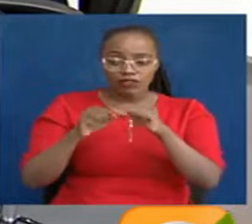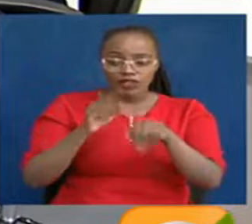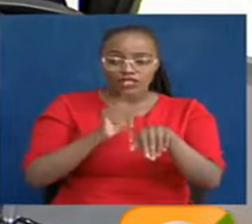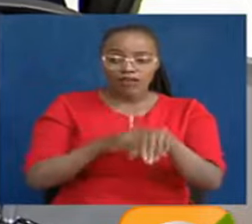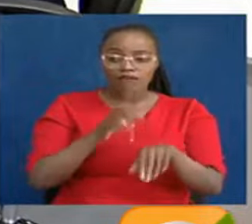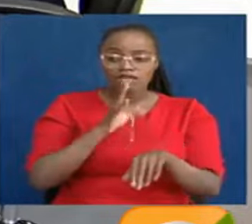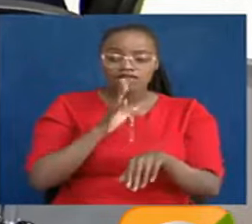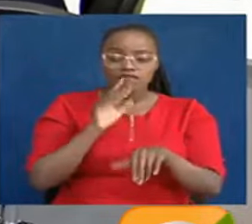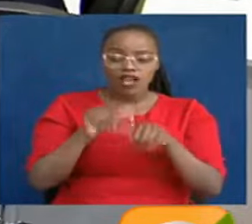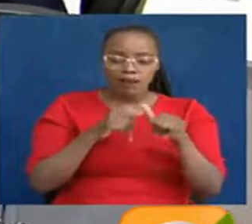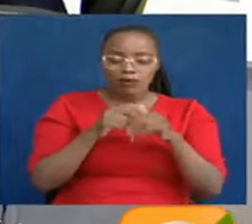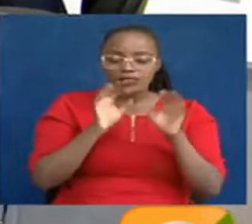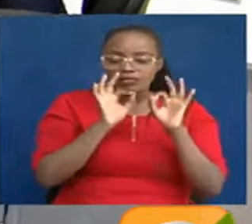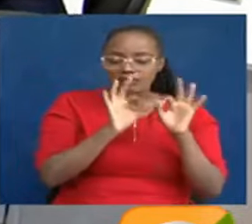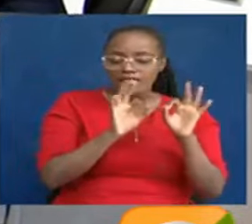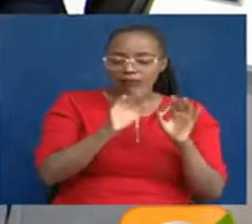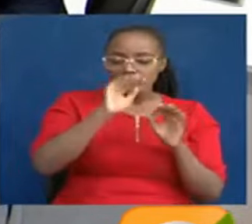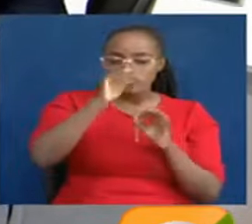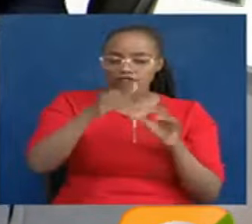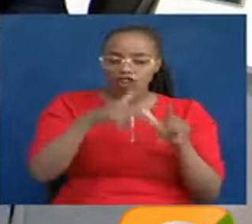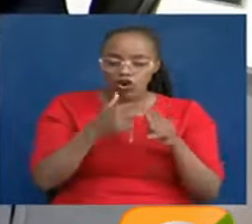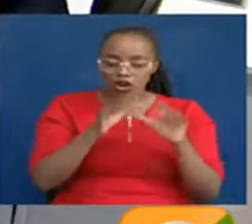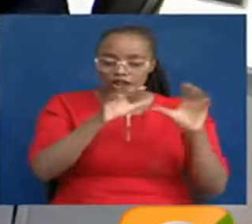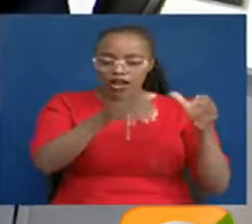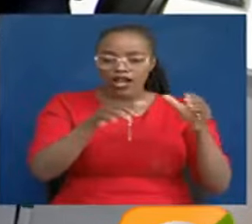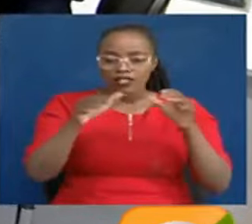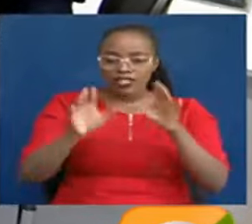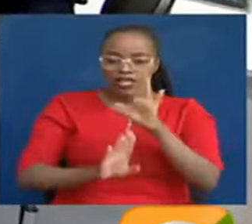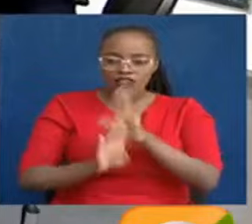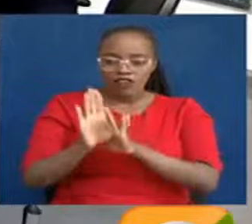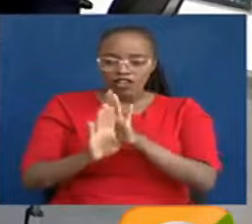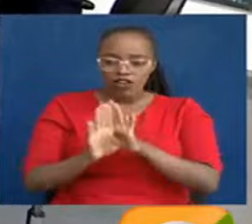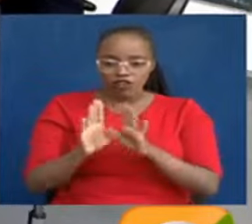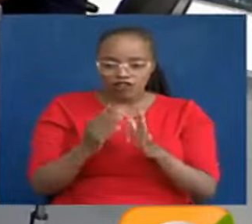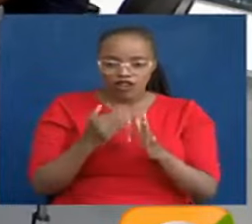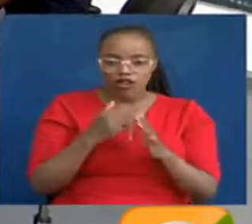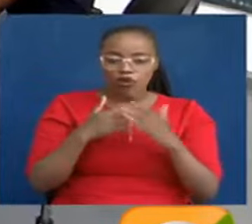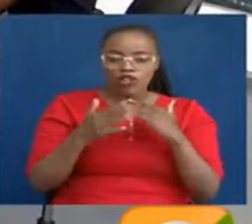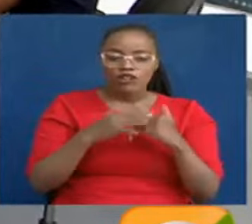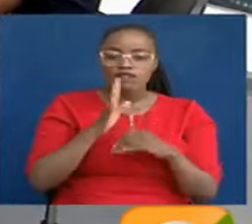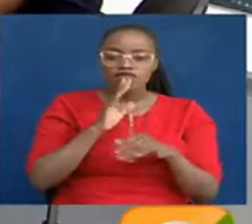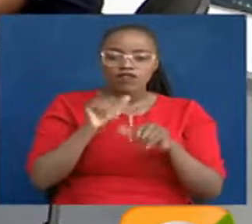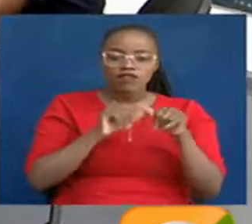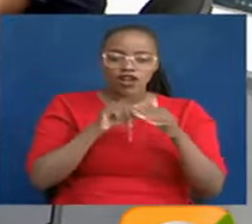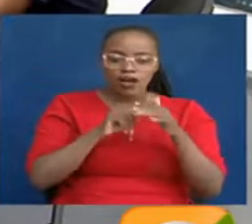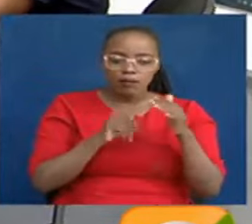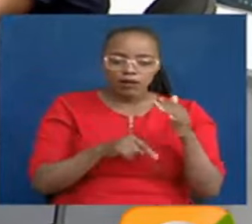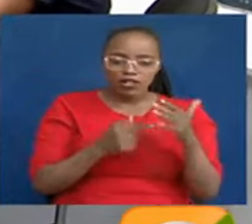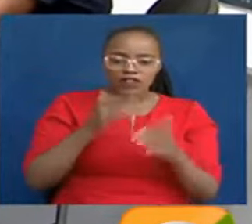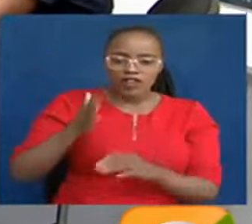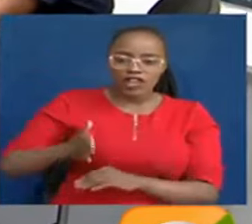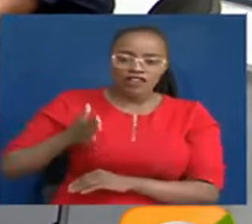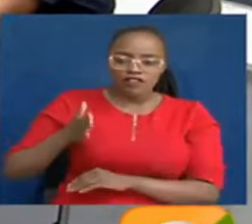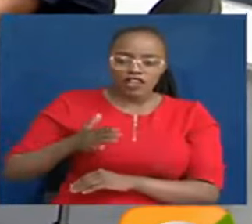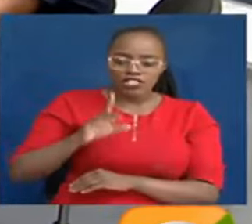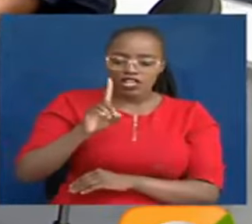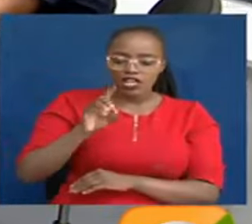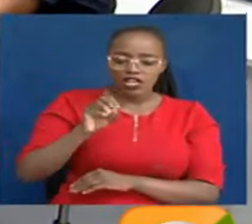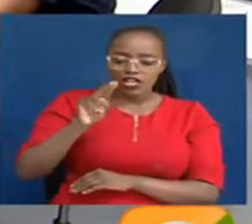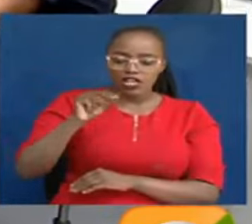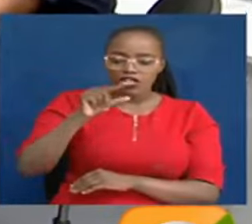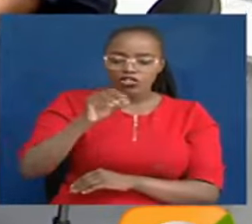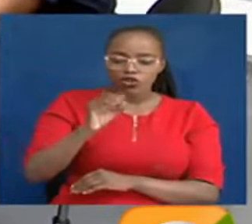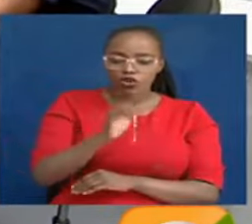of smart cities or cluster development like Konsa Technopolis, like what we are talking about, Tokokundu, Naivasha, and other